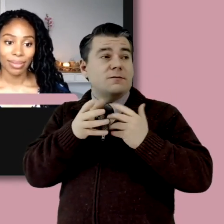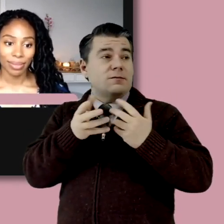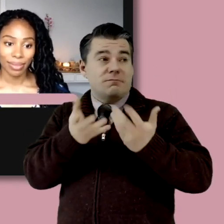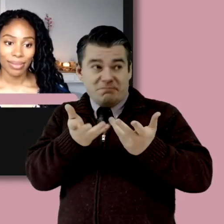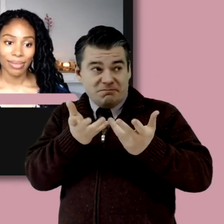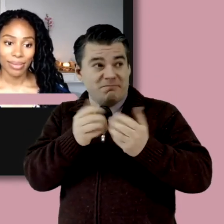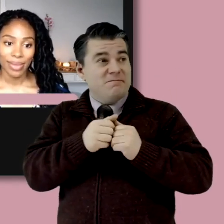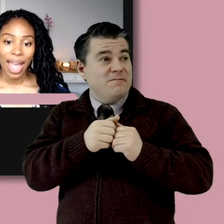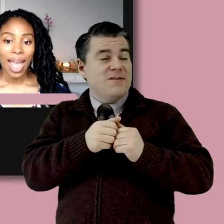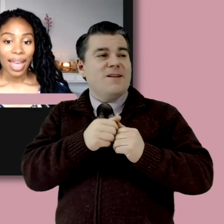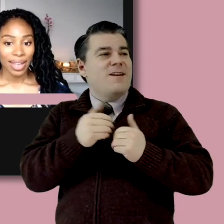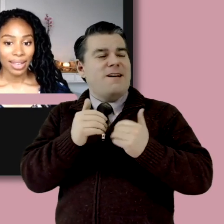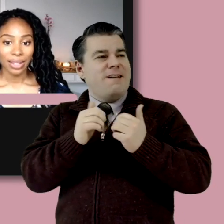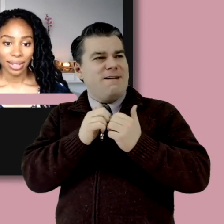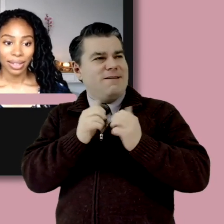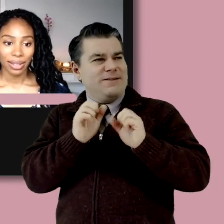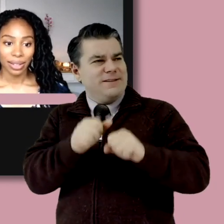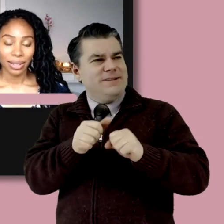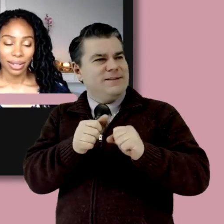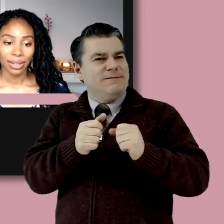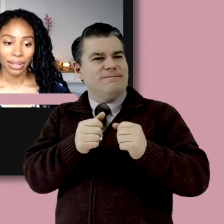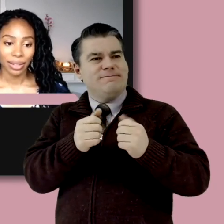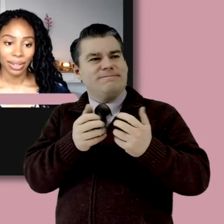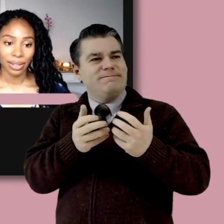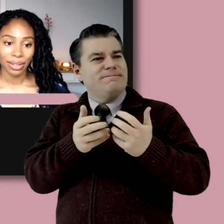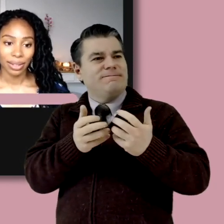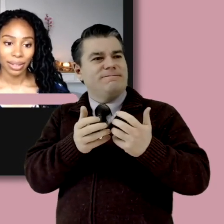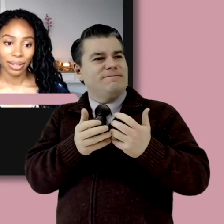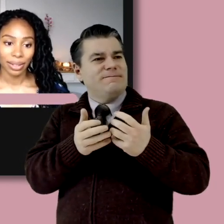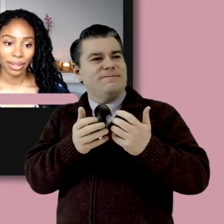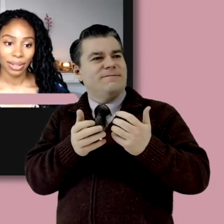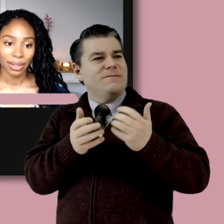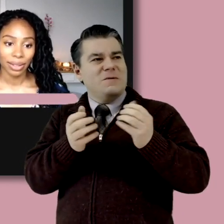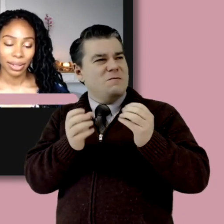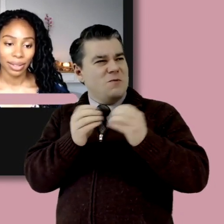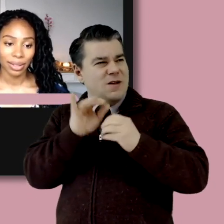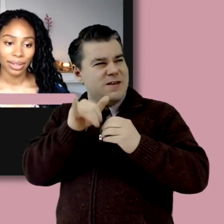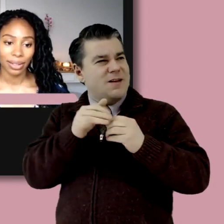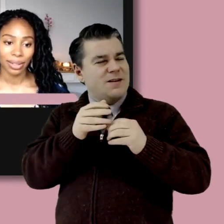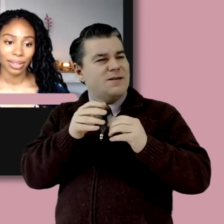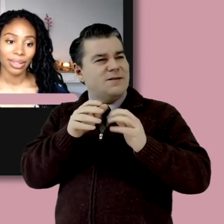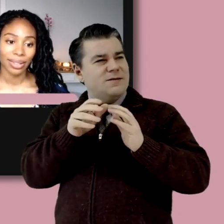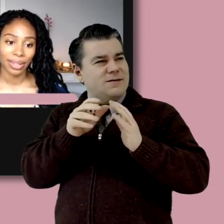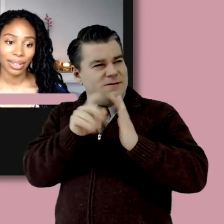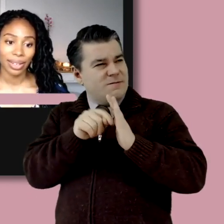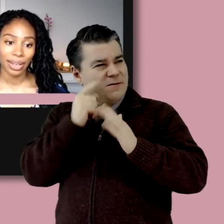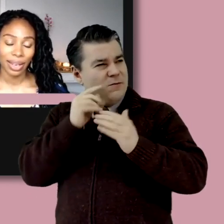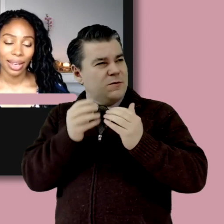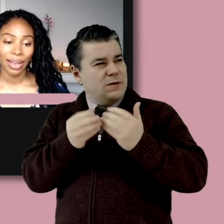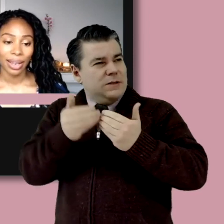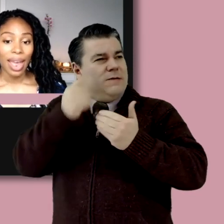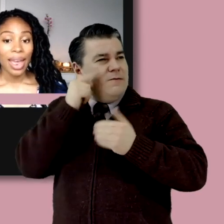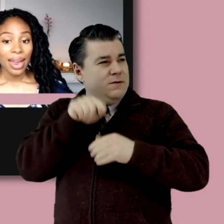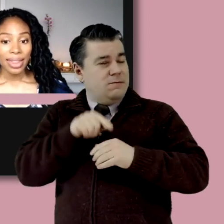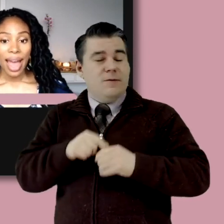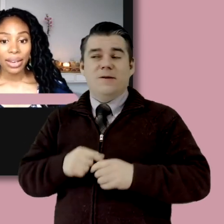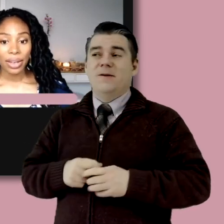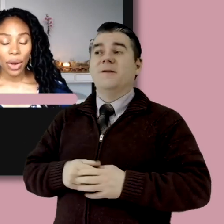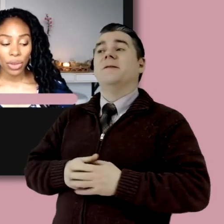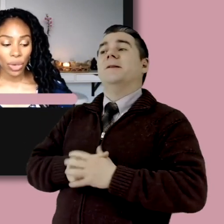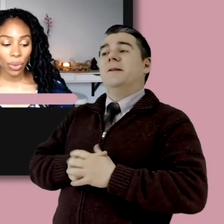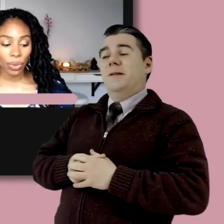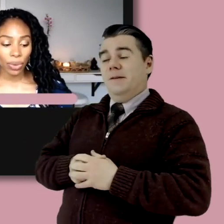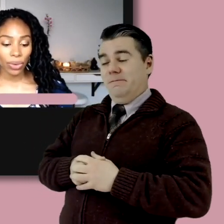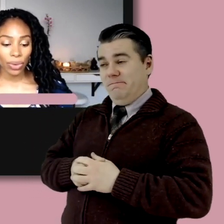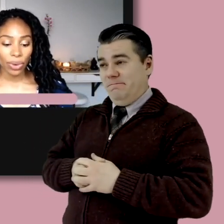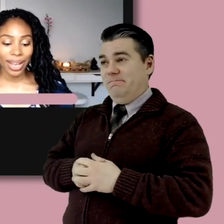like that? Like, is there a way that they could, the transition or that phase could be a little bit easier for them? That, you